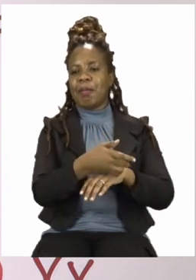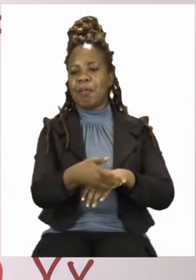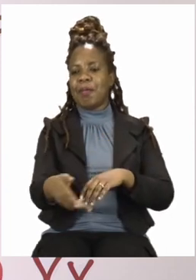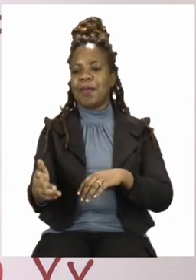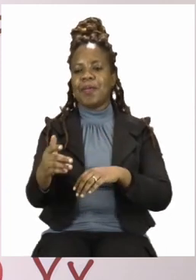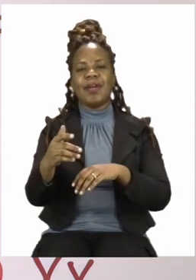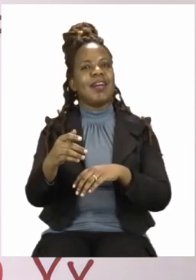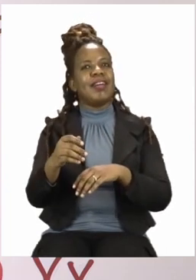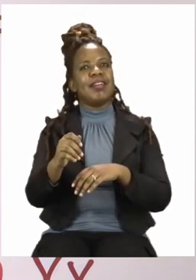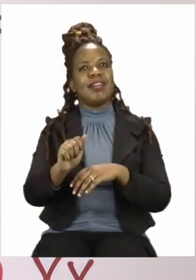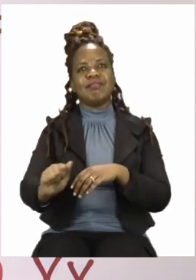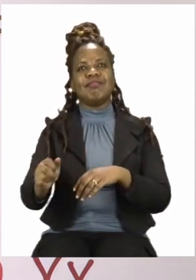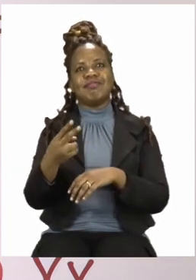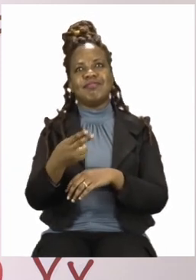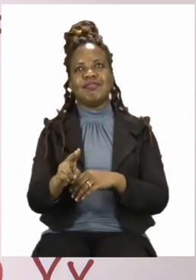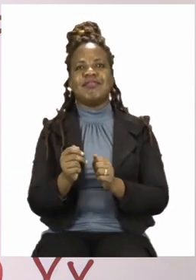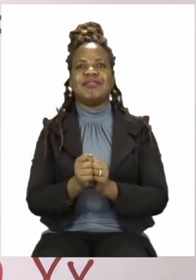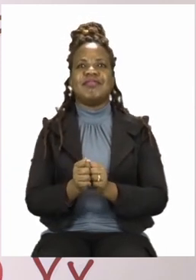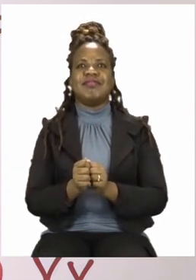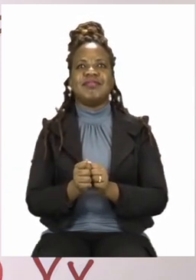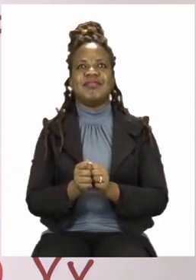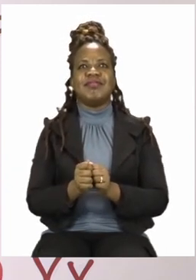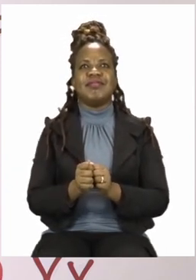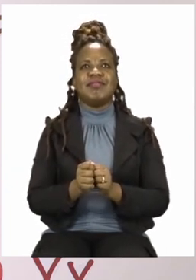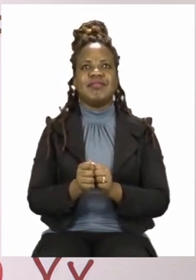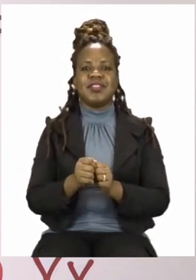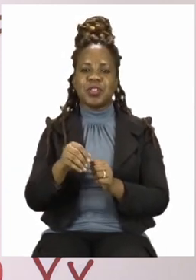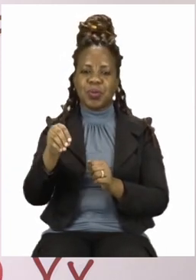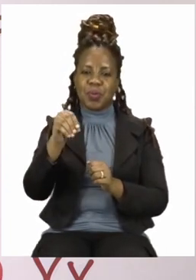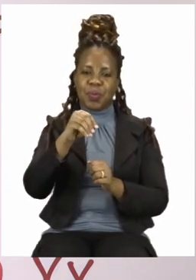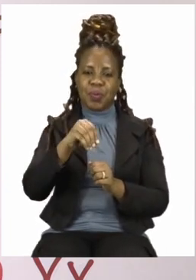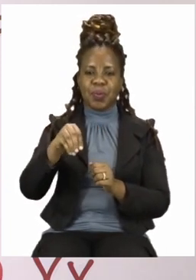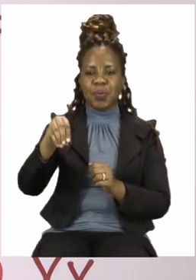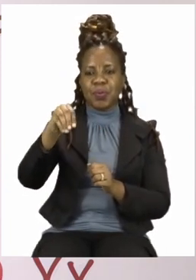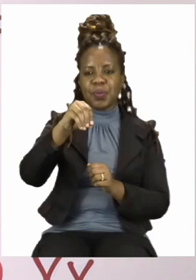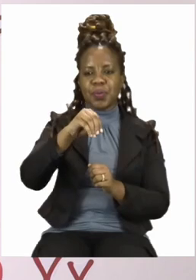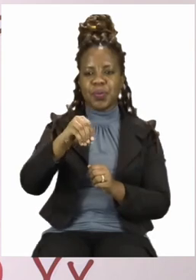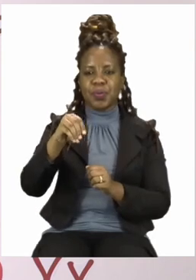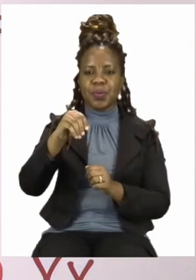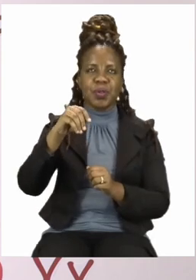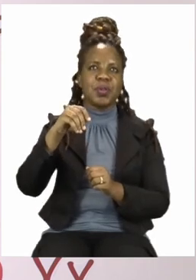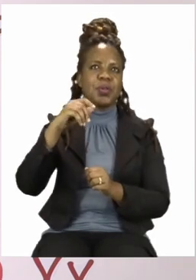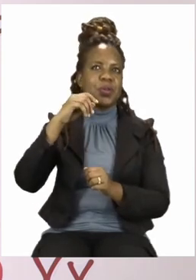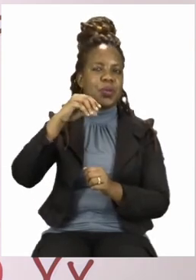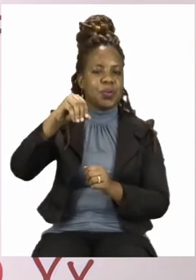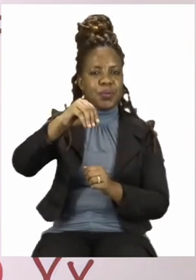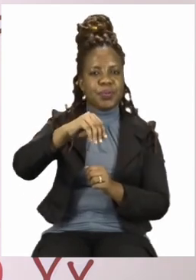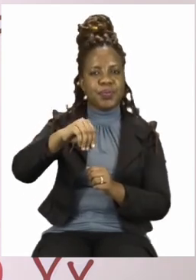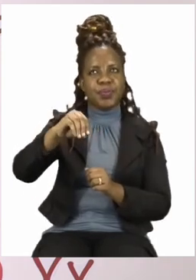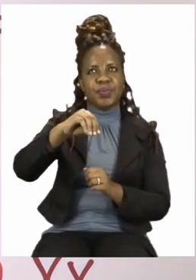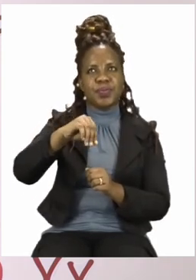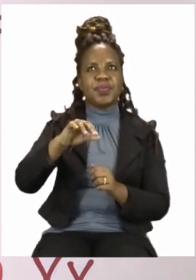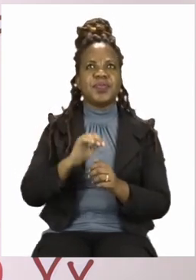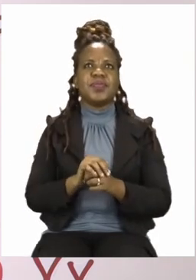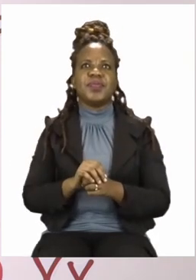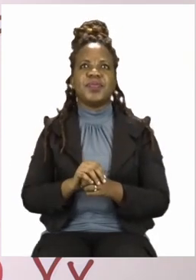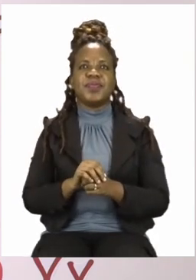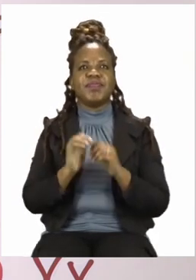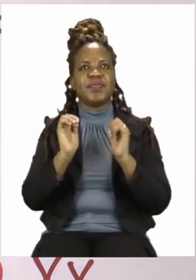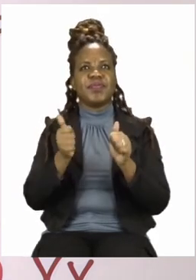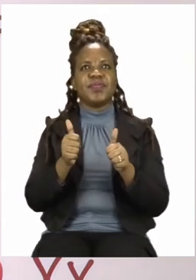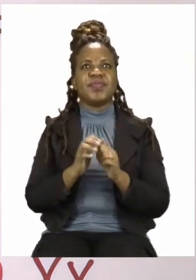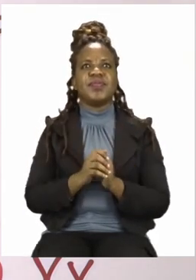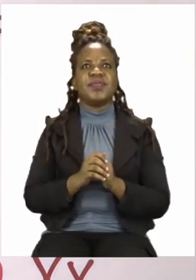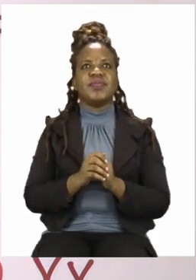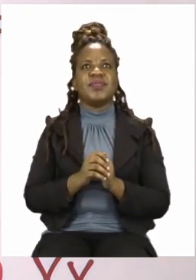Yay! So I'm done cooking, but I'm going to add a little bit of salt. Well done. Now we are going